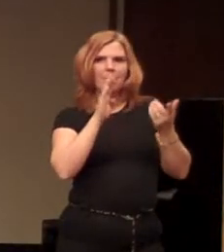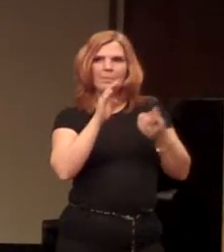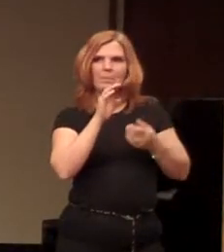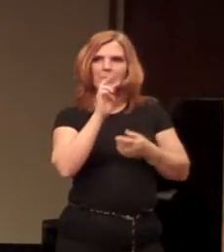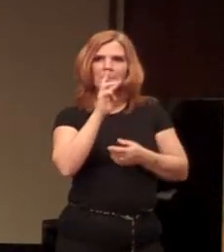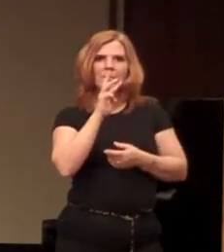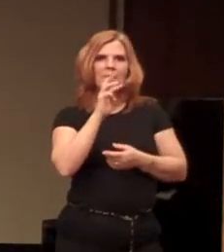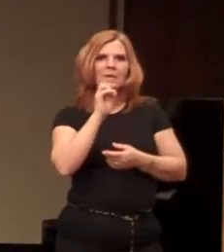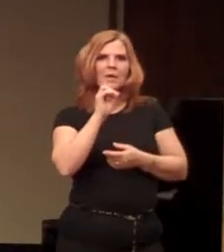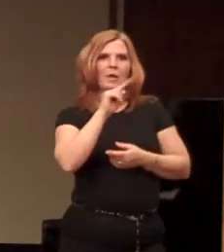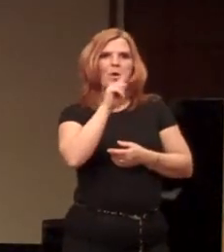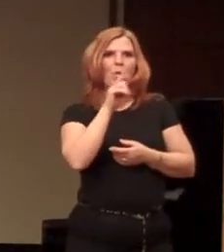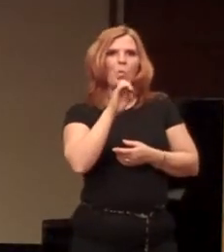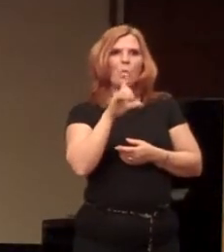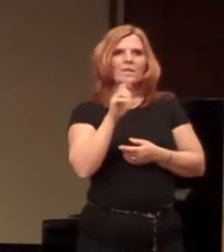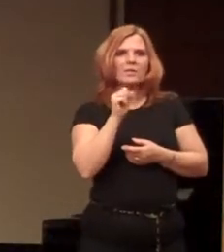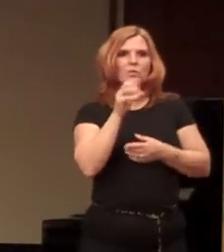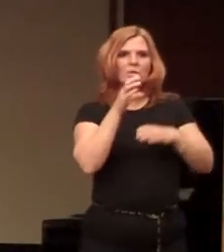Wetzel's Cave.